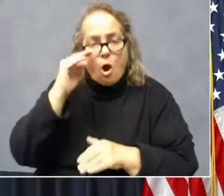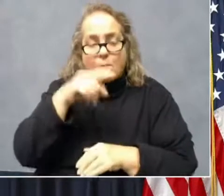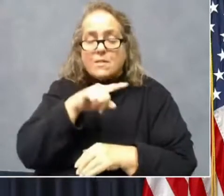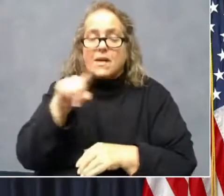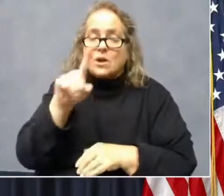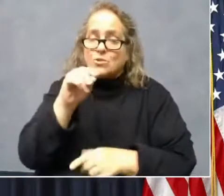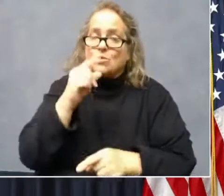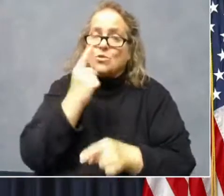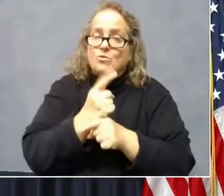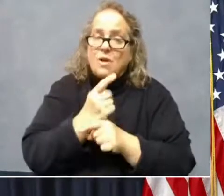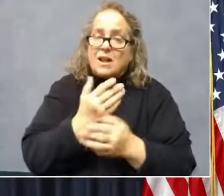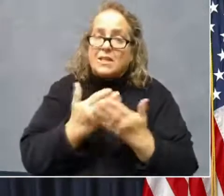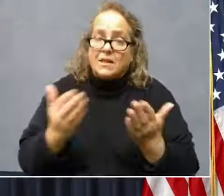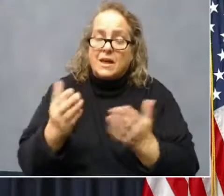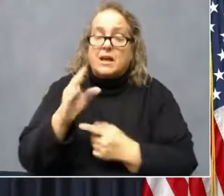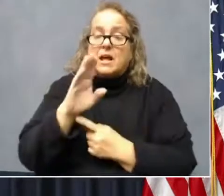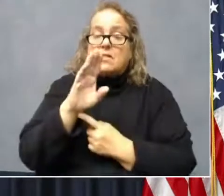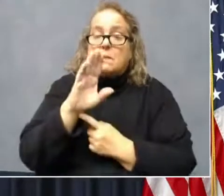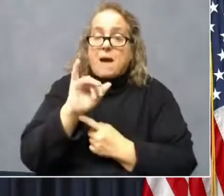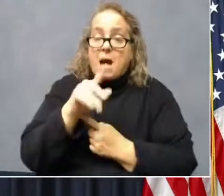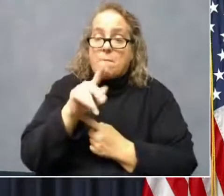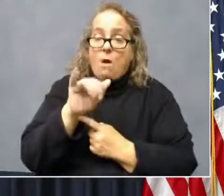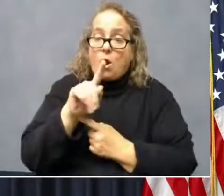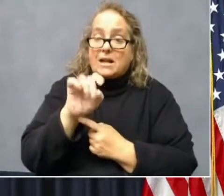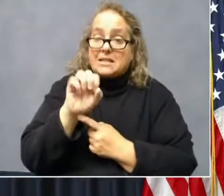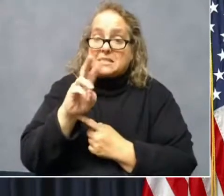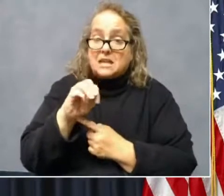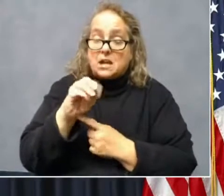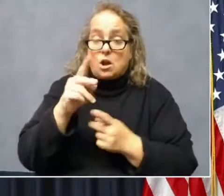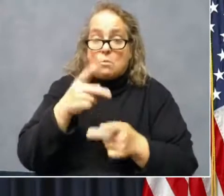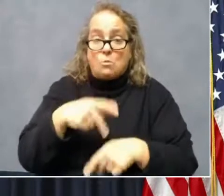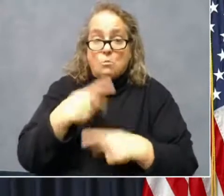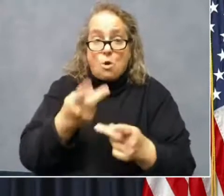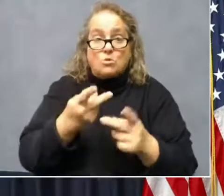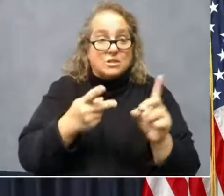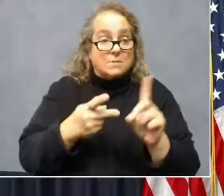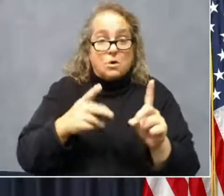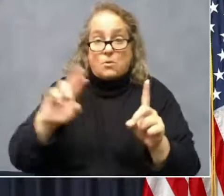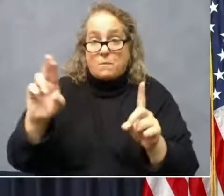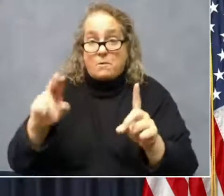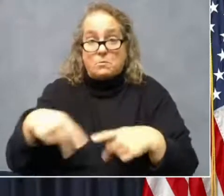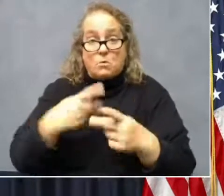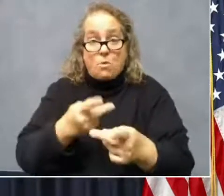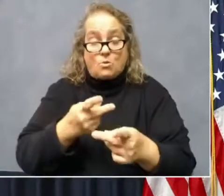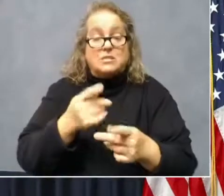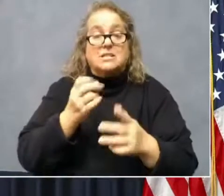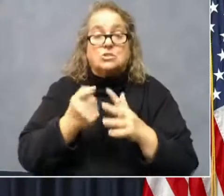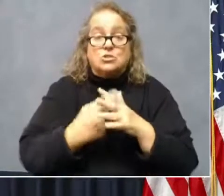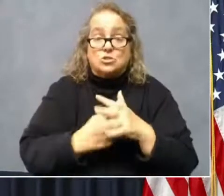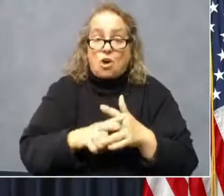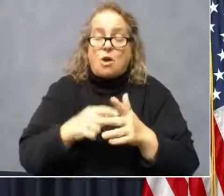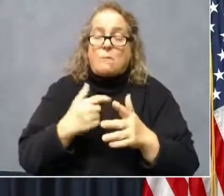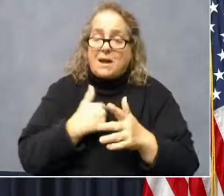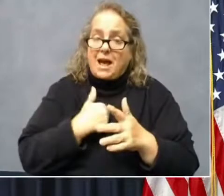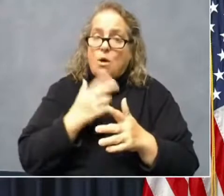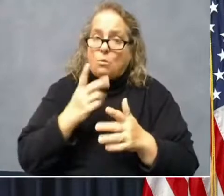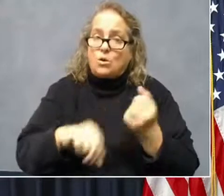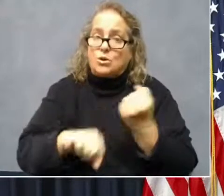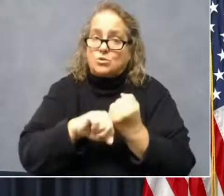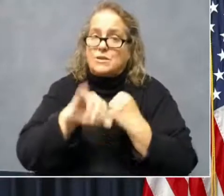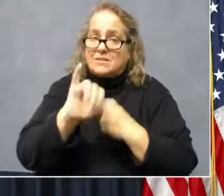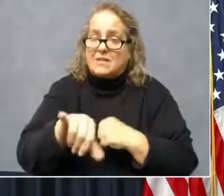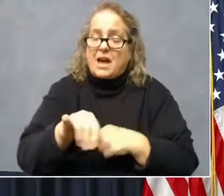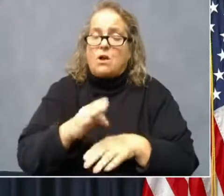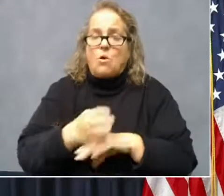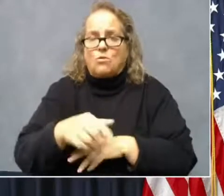proposal isn't perfect, but it's a start. I would certainly endorse that over the other proposal. Do we have Catherine Collins, who